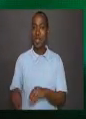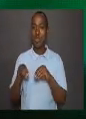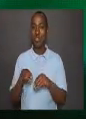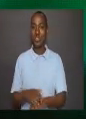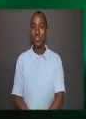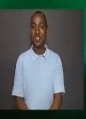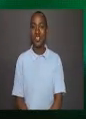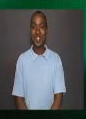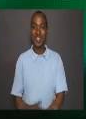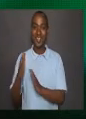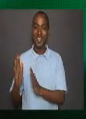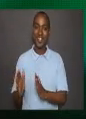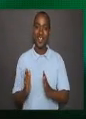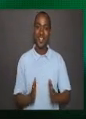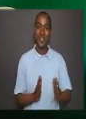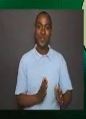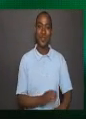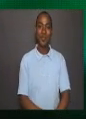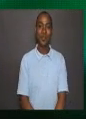Students, let's get ready.